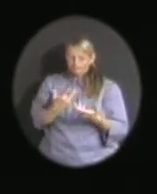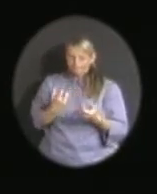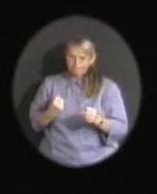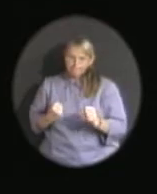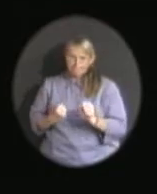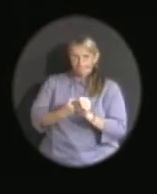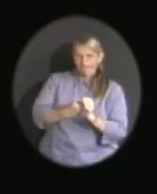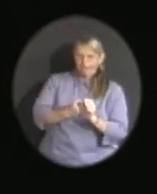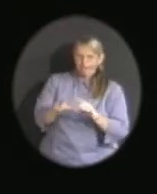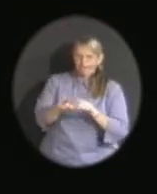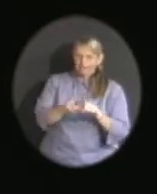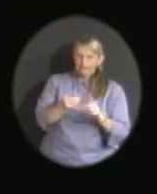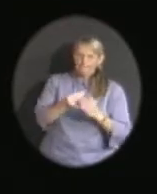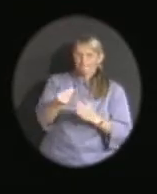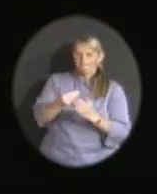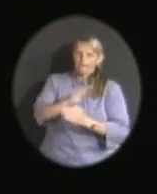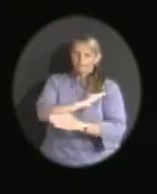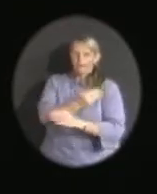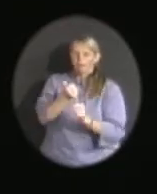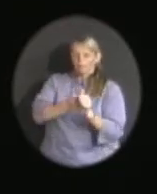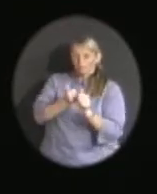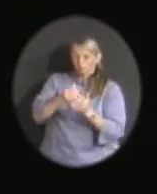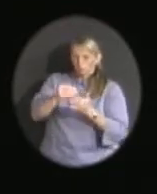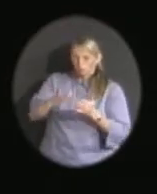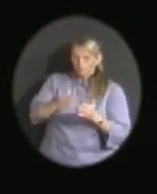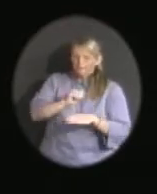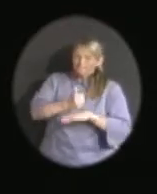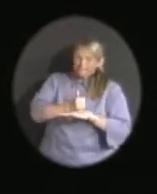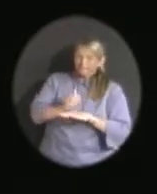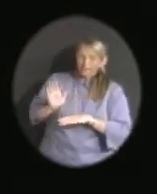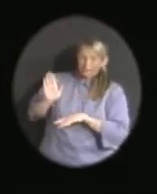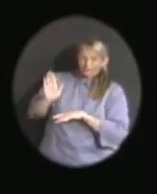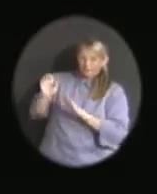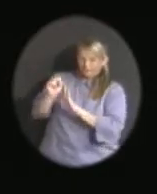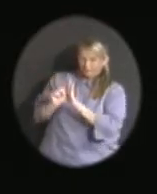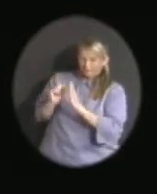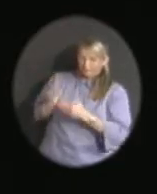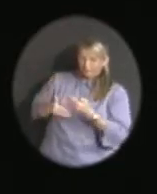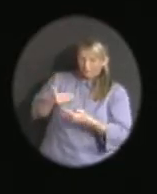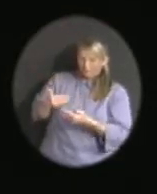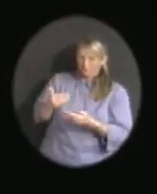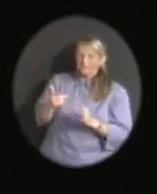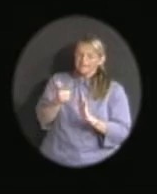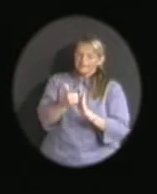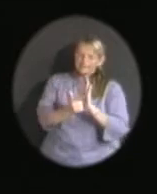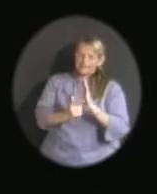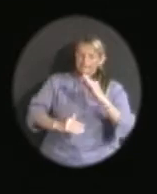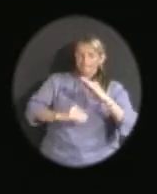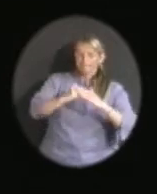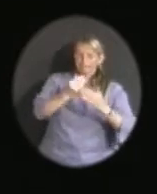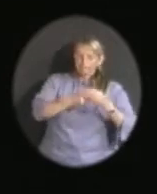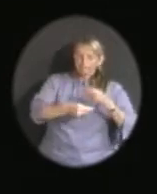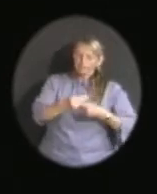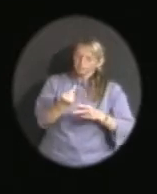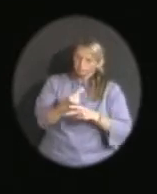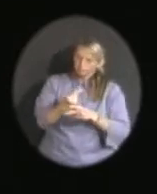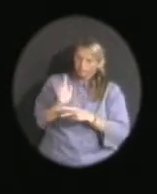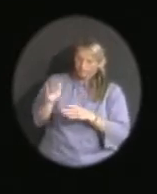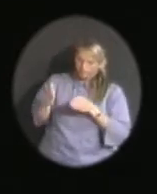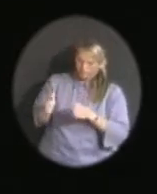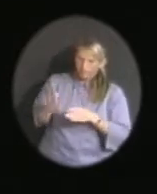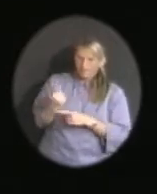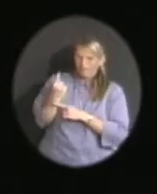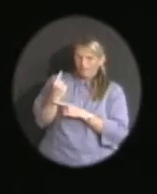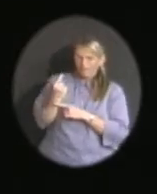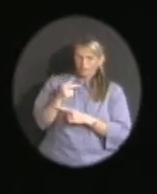in the state, and they add some weightings to that. Based on that process, a legal maximum budget is calculated. And last year it was